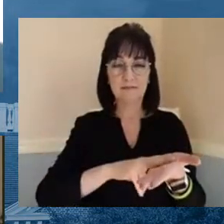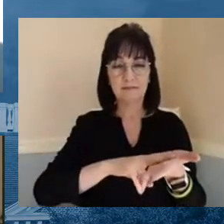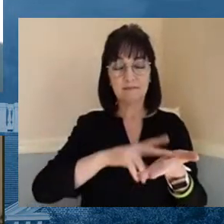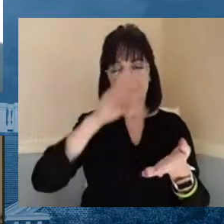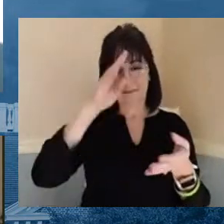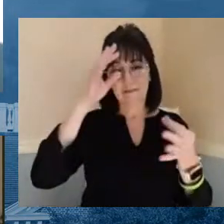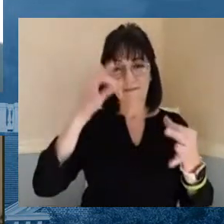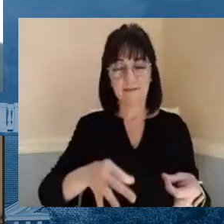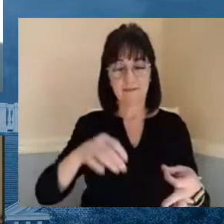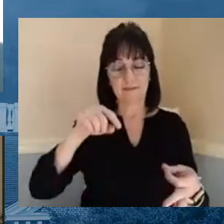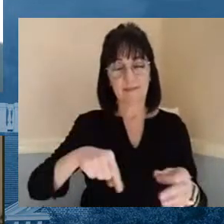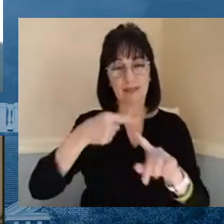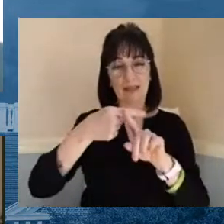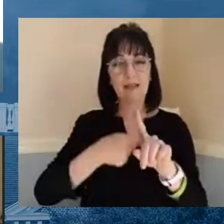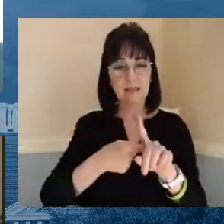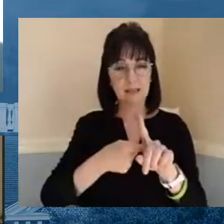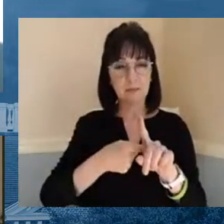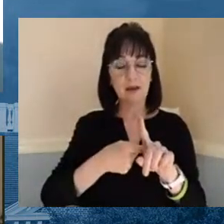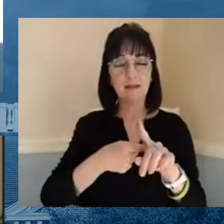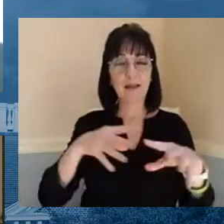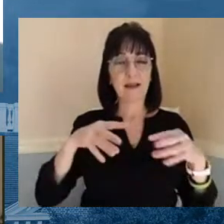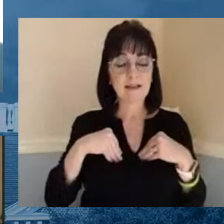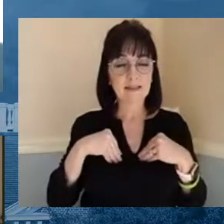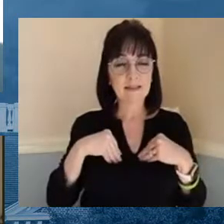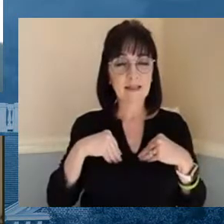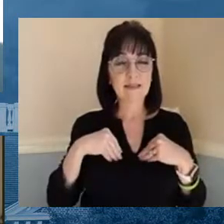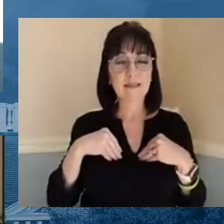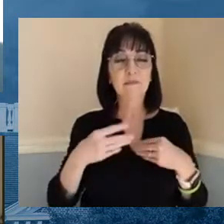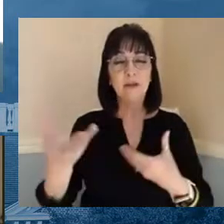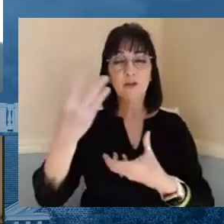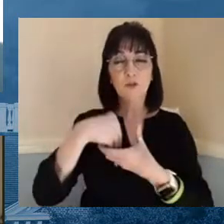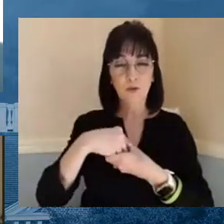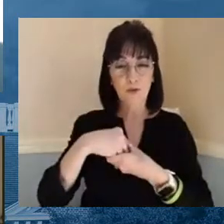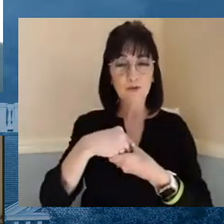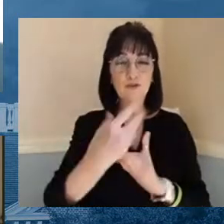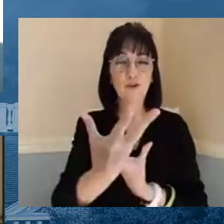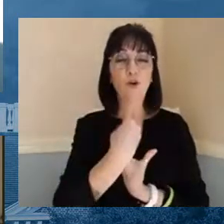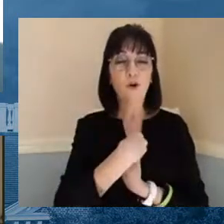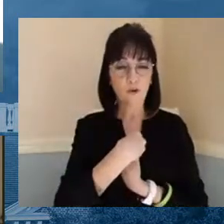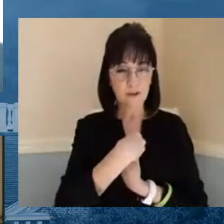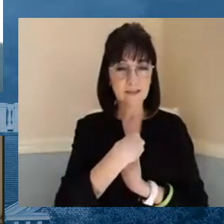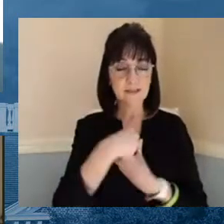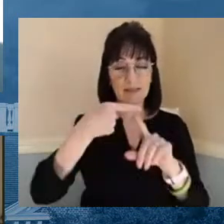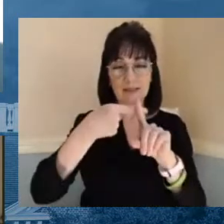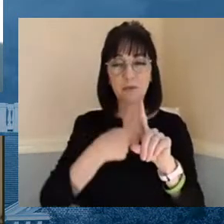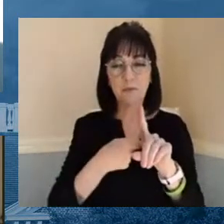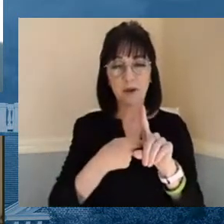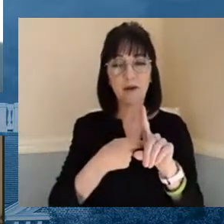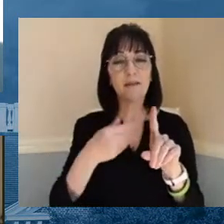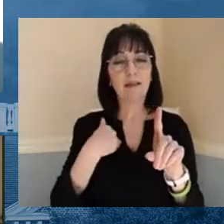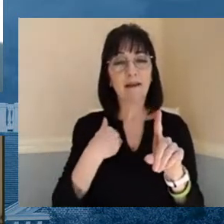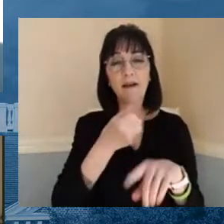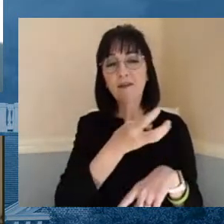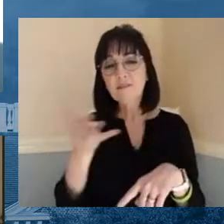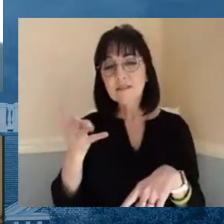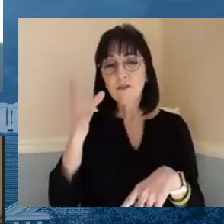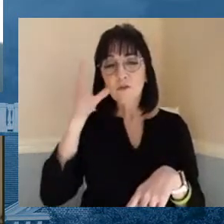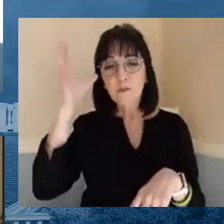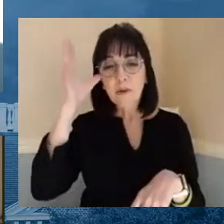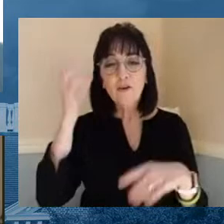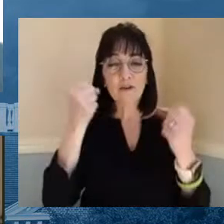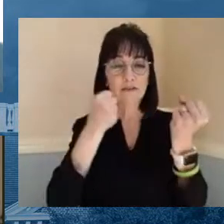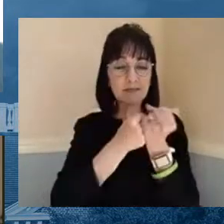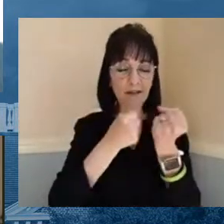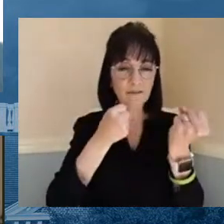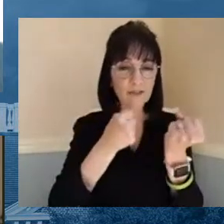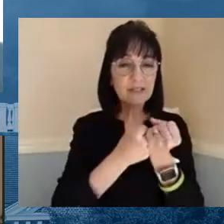Autism Acceptance and Inclusion Month. We have a number of parents, advocates who have joined us